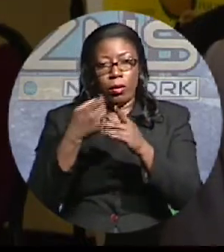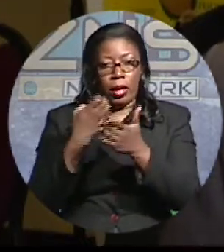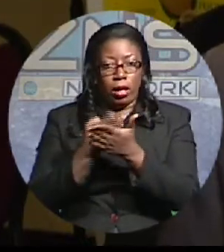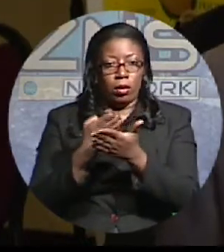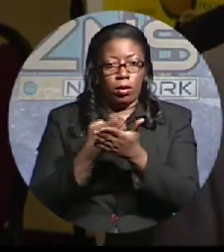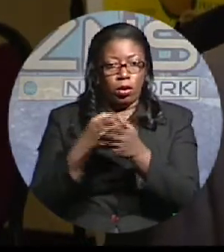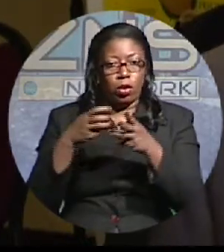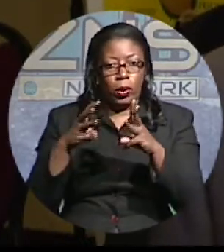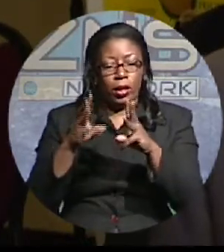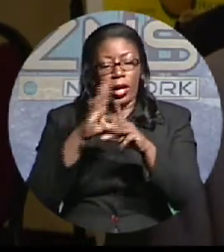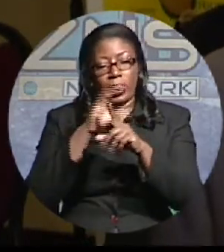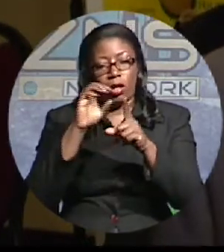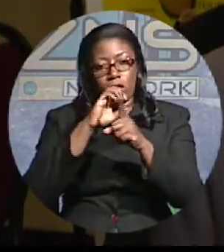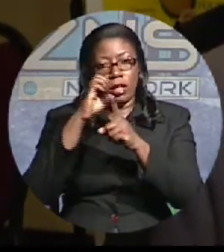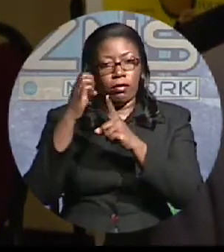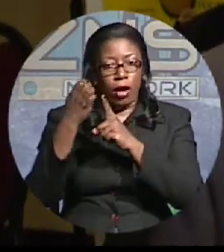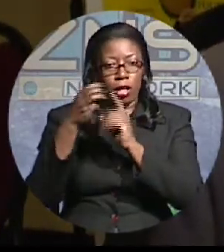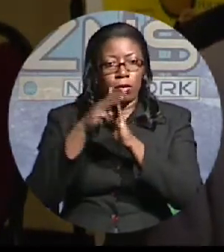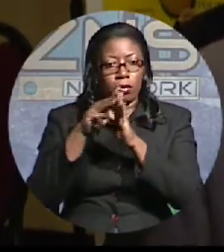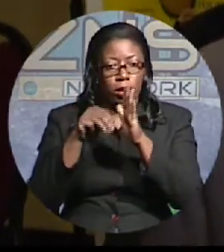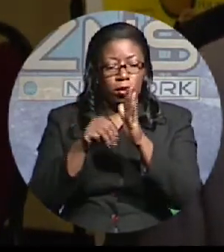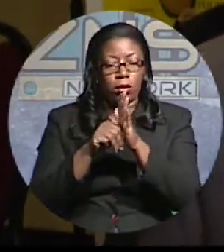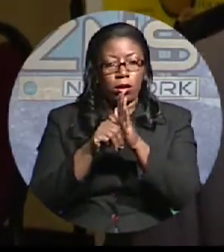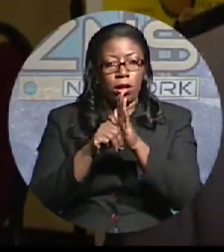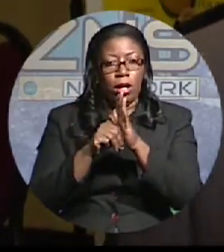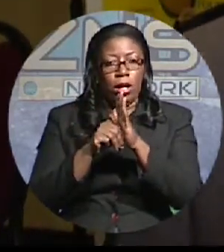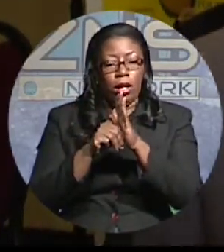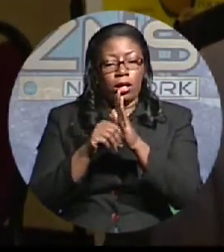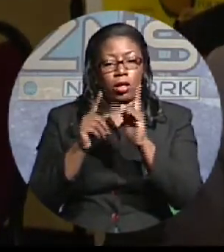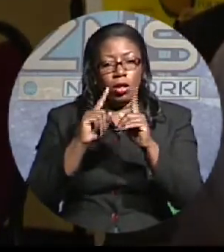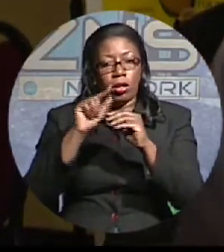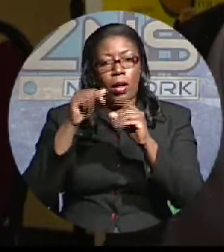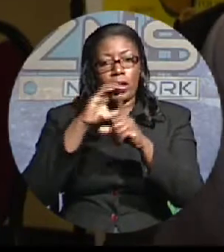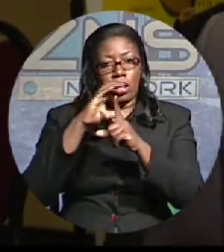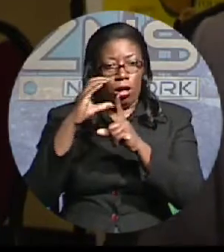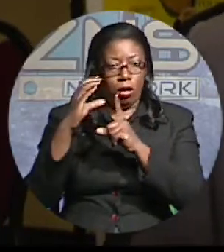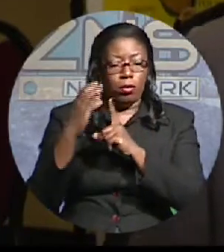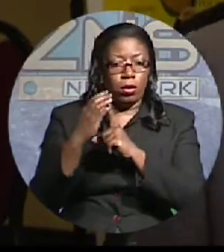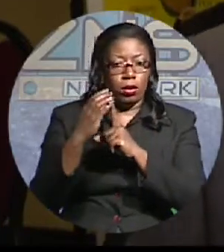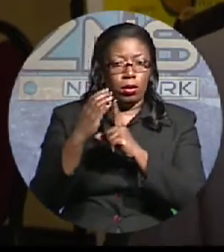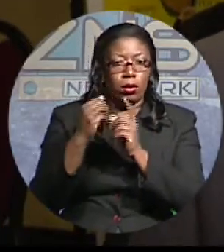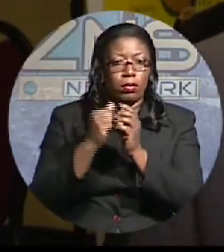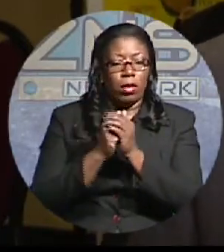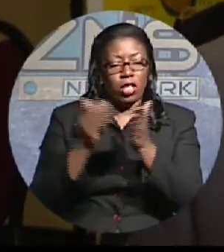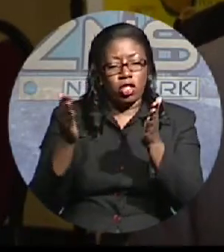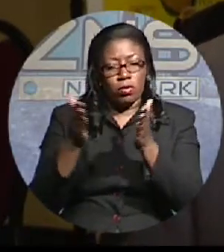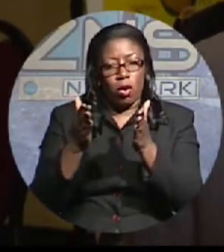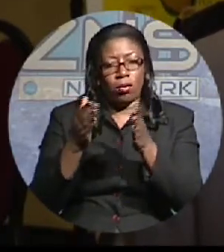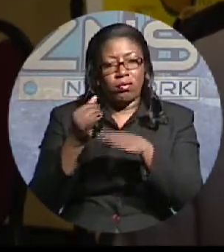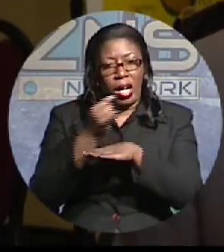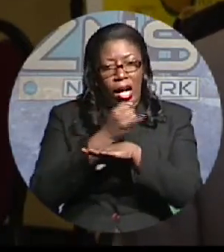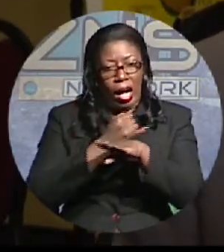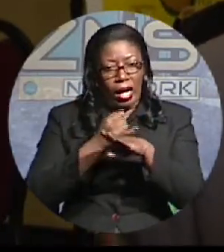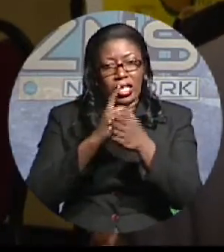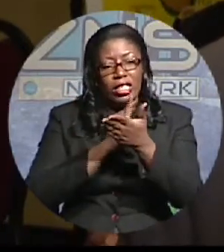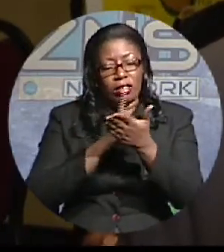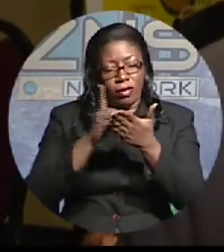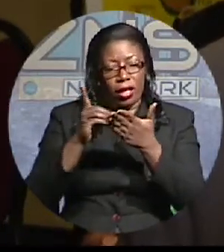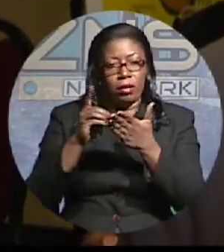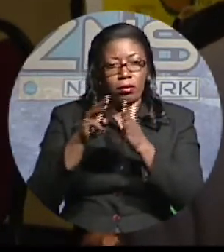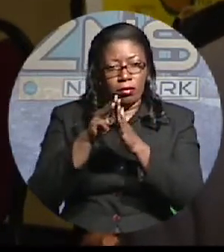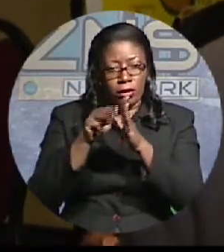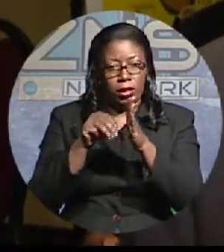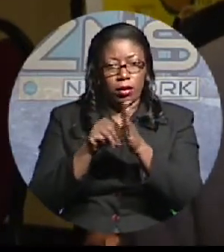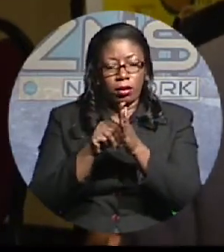the environmental perspective. It deals with cultural aspects. So for us, being a small island developing state and having such a